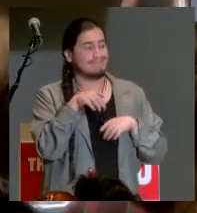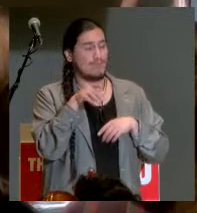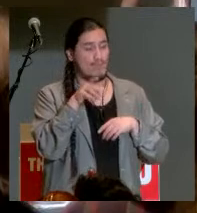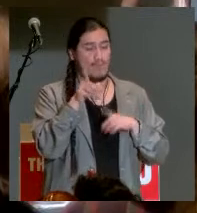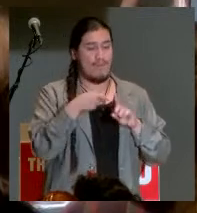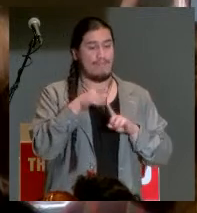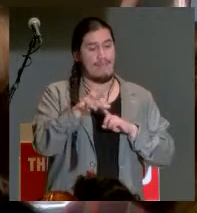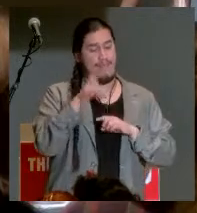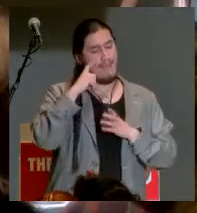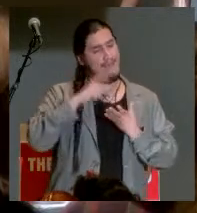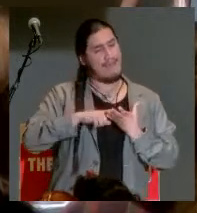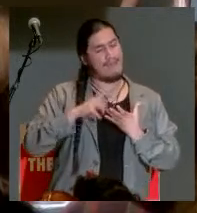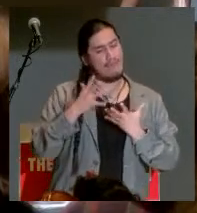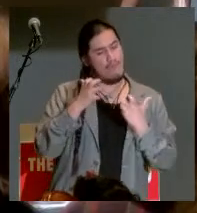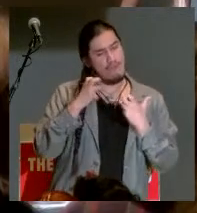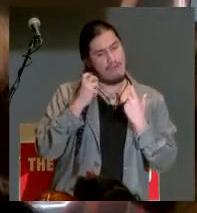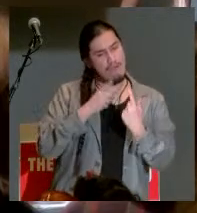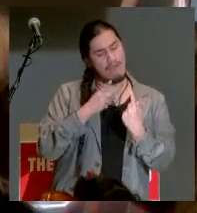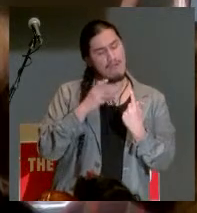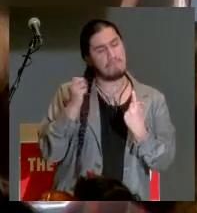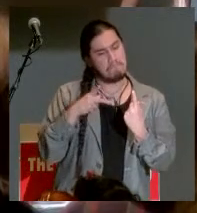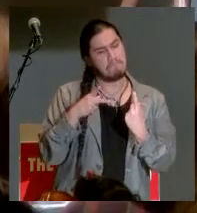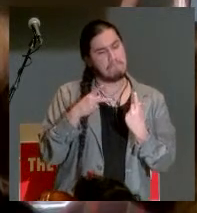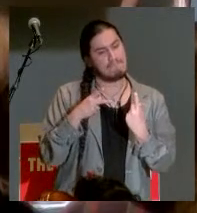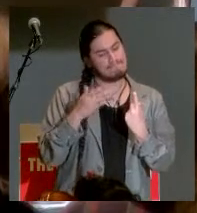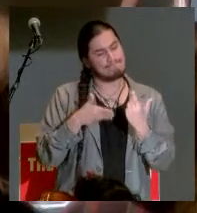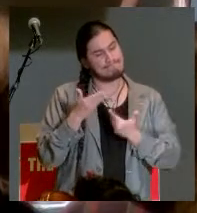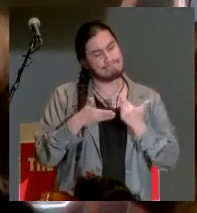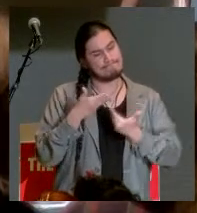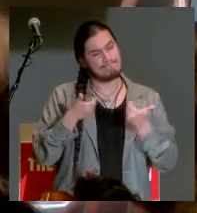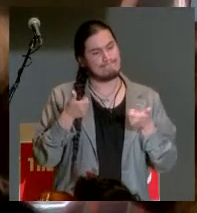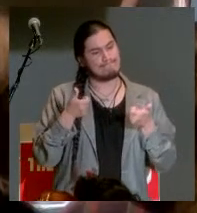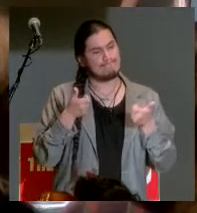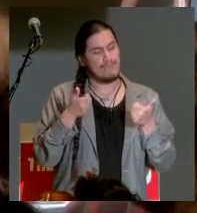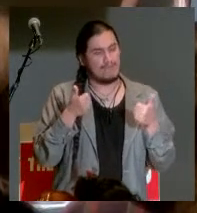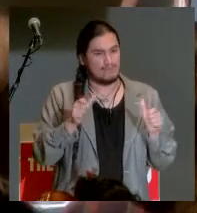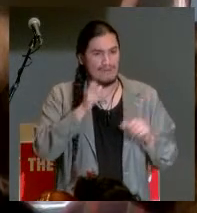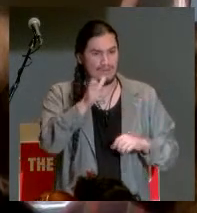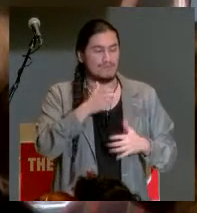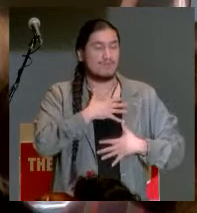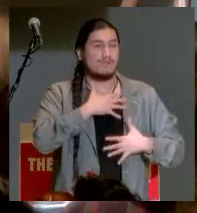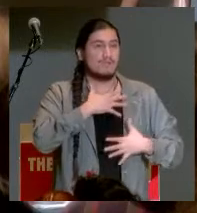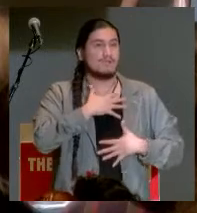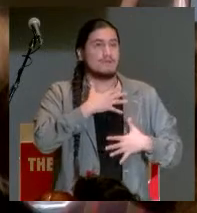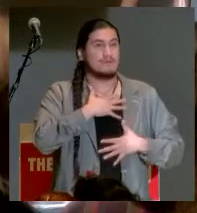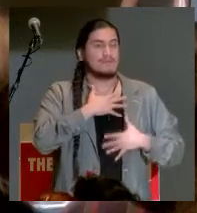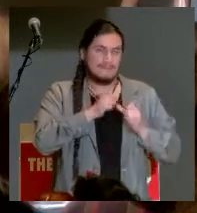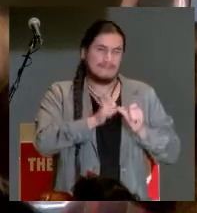I was just trying not to lose my breath.